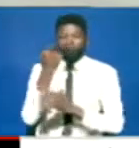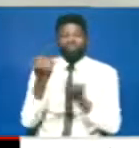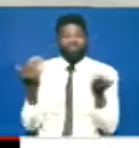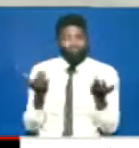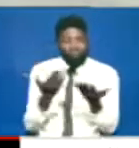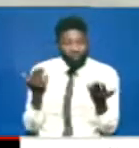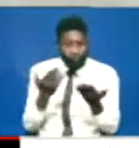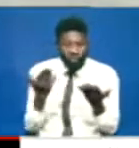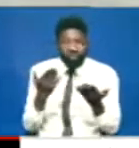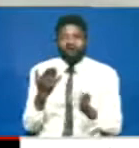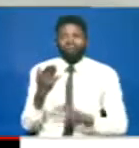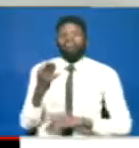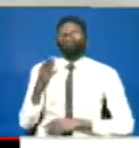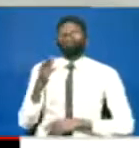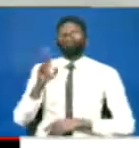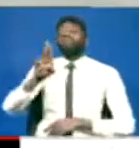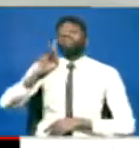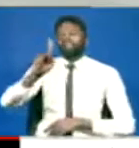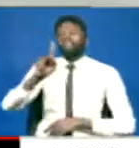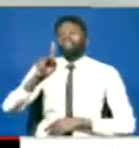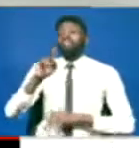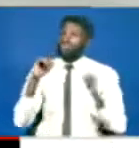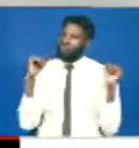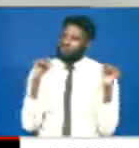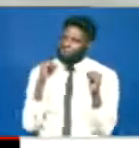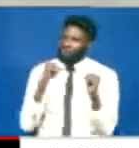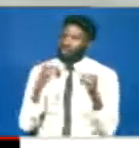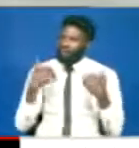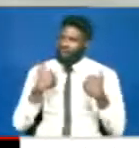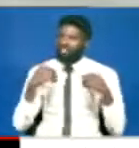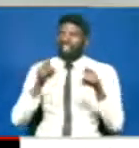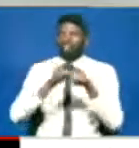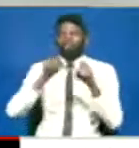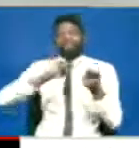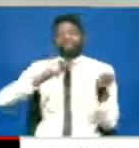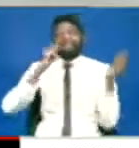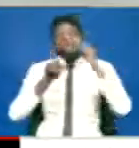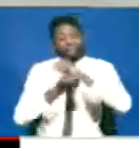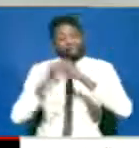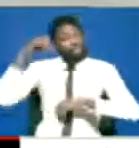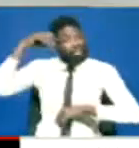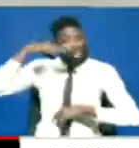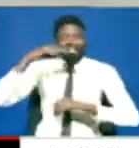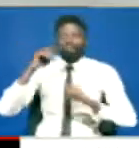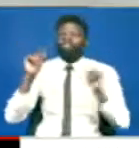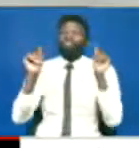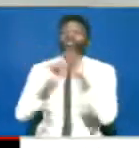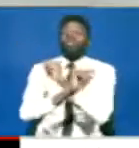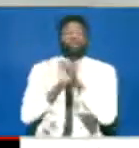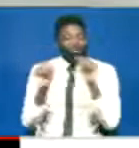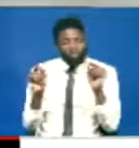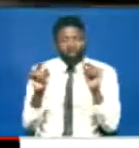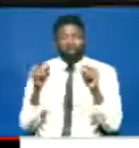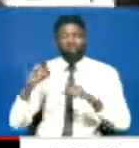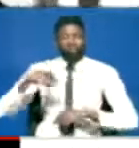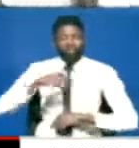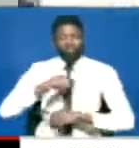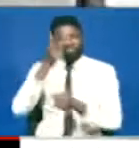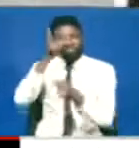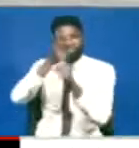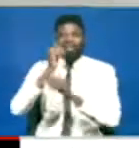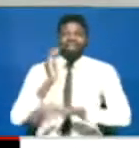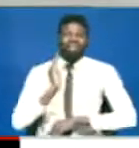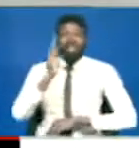chilly at one point, and the weather turns to sunny at another point. We're coming to you live all the way from